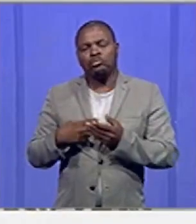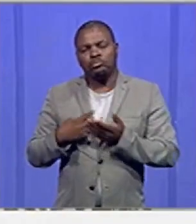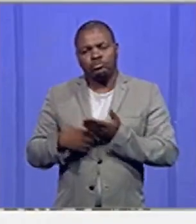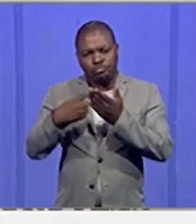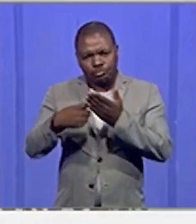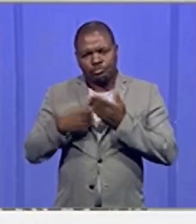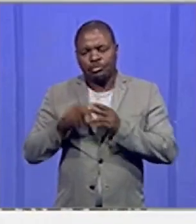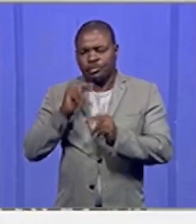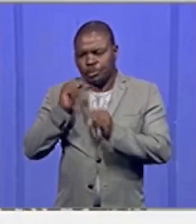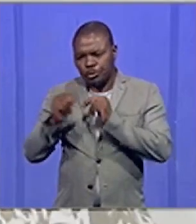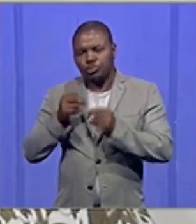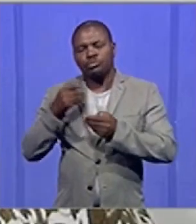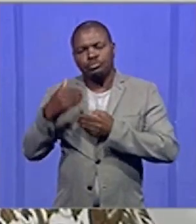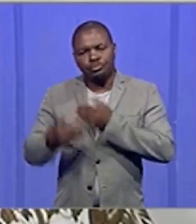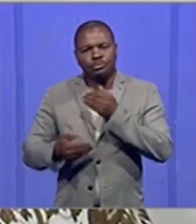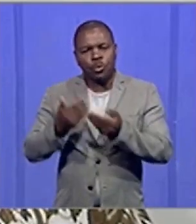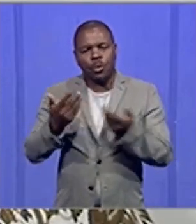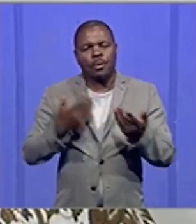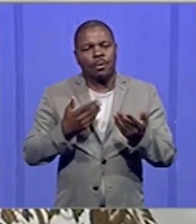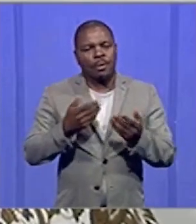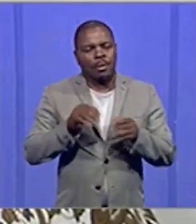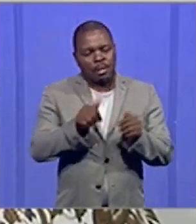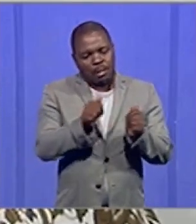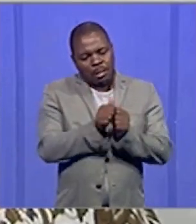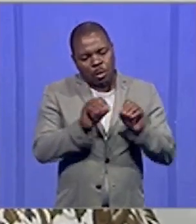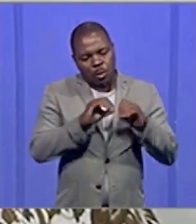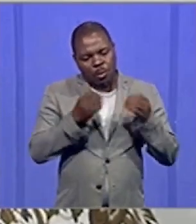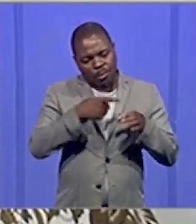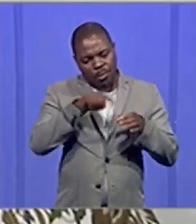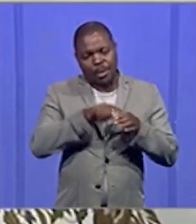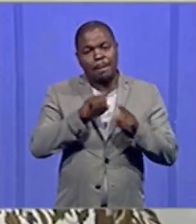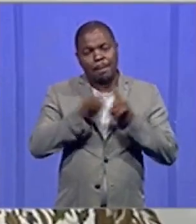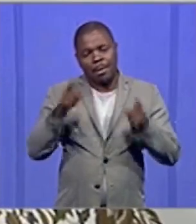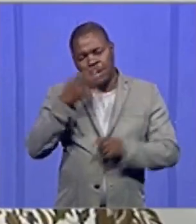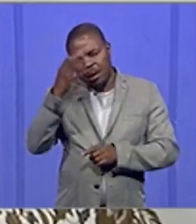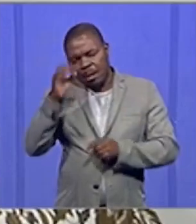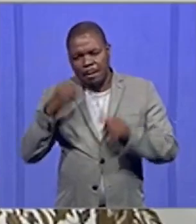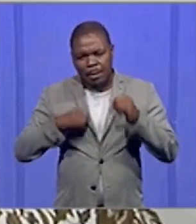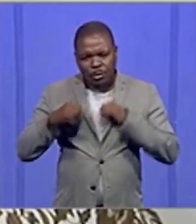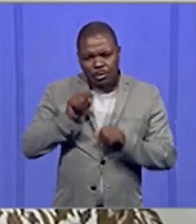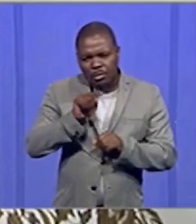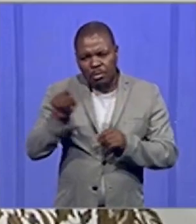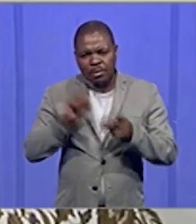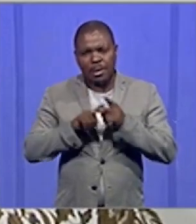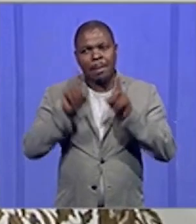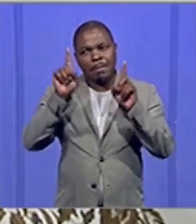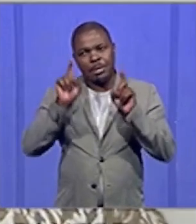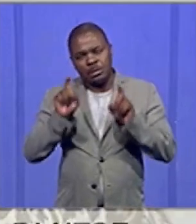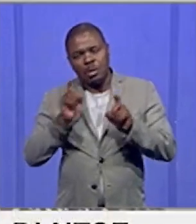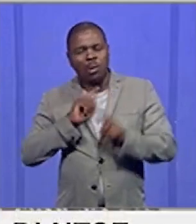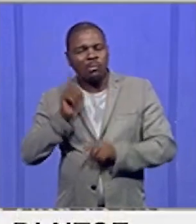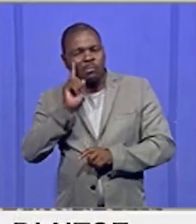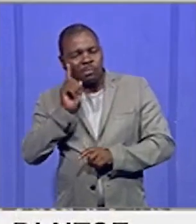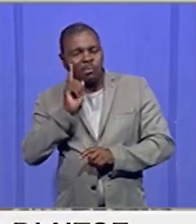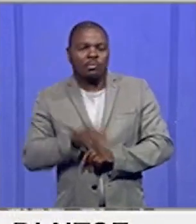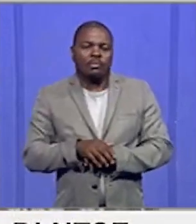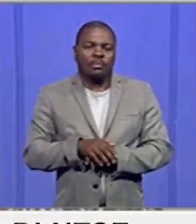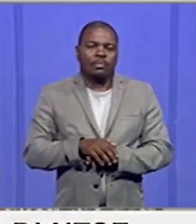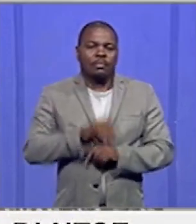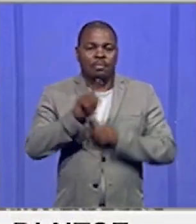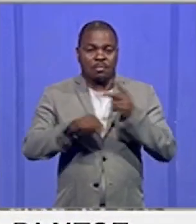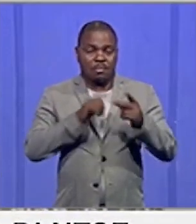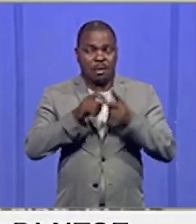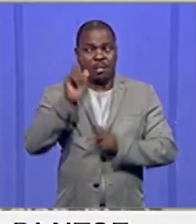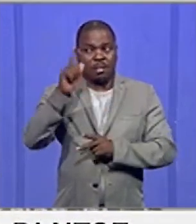course, within the alliance, but we are focusing on the performance of government and the principles underlying that. And later